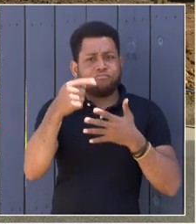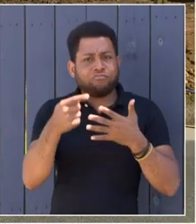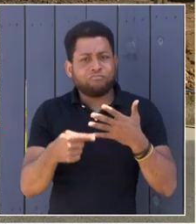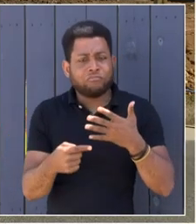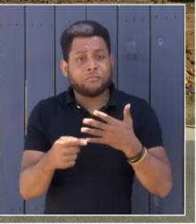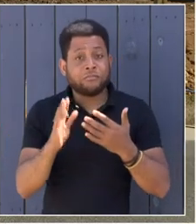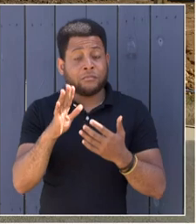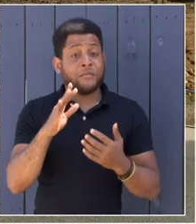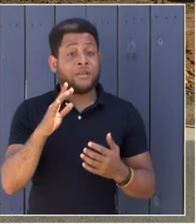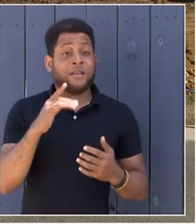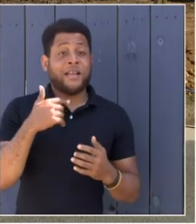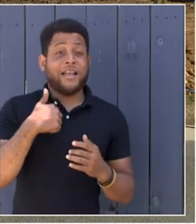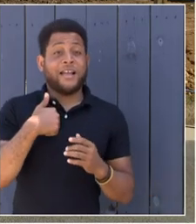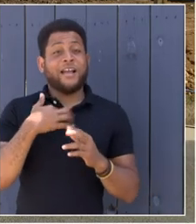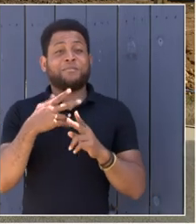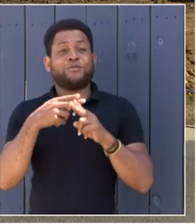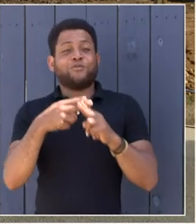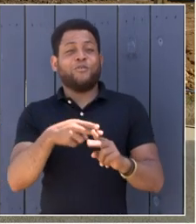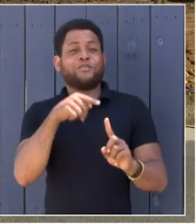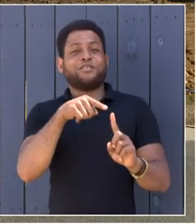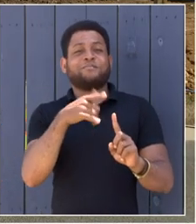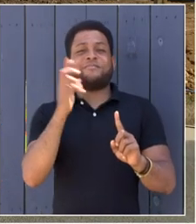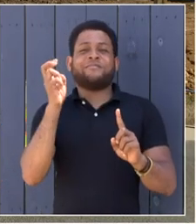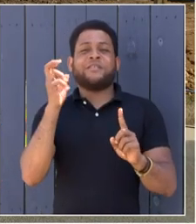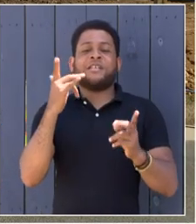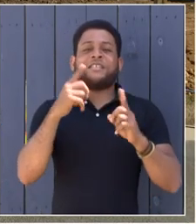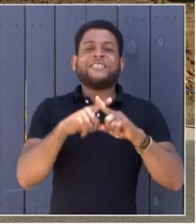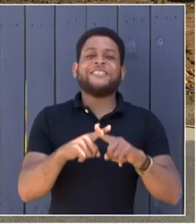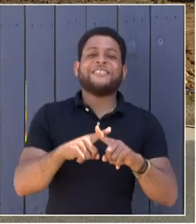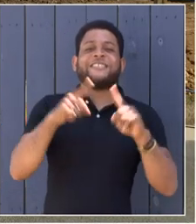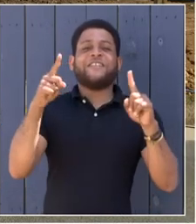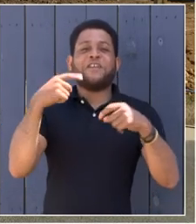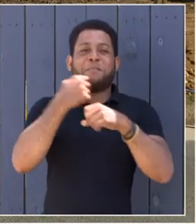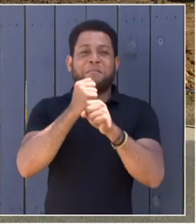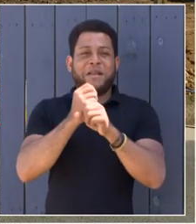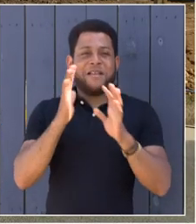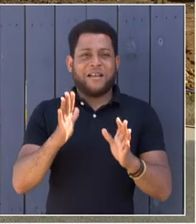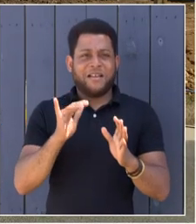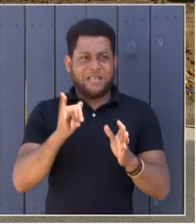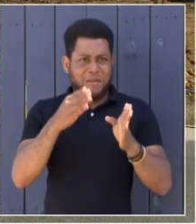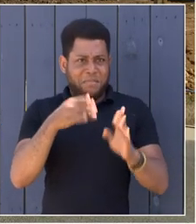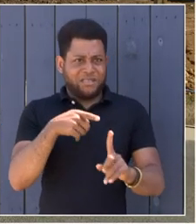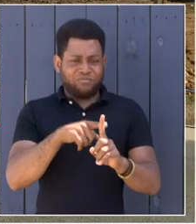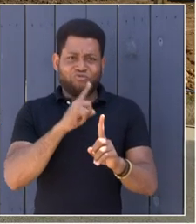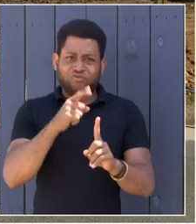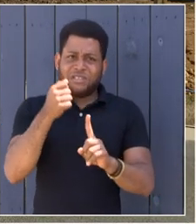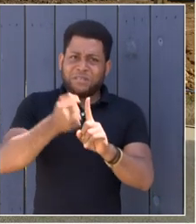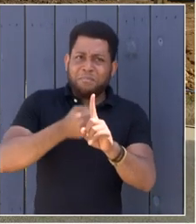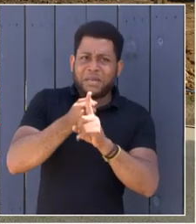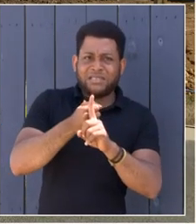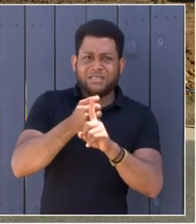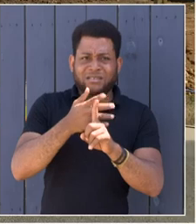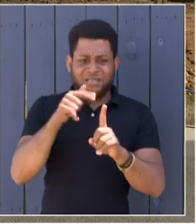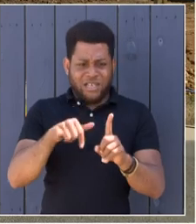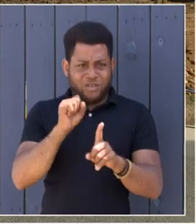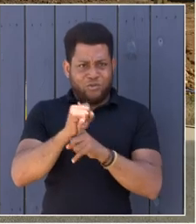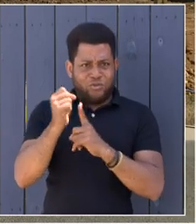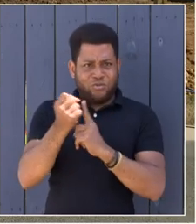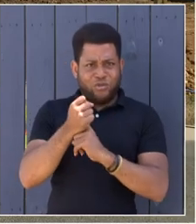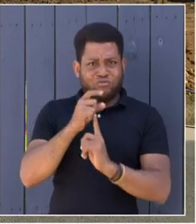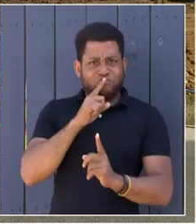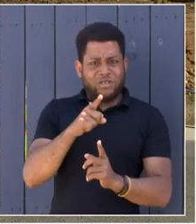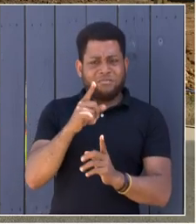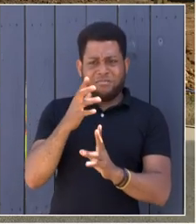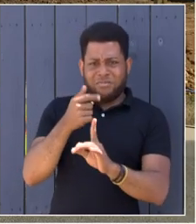difference makers. Defined as a person that has a significant impact on the outcome of a situation or the lives